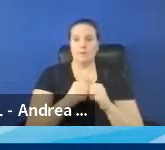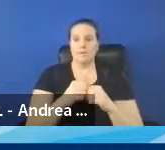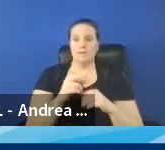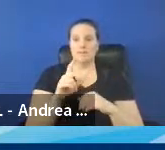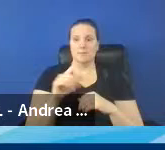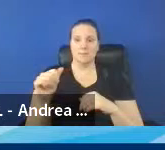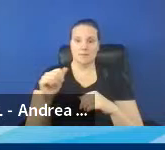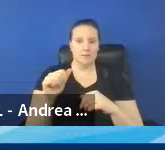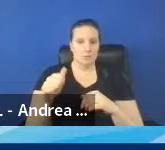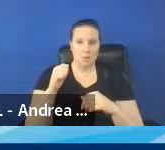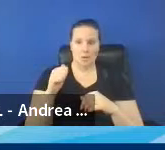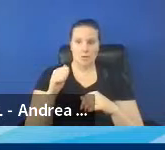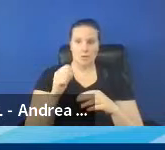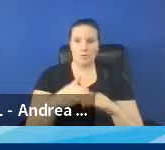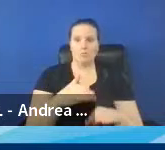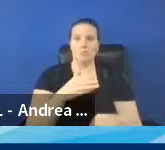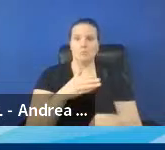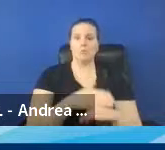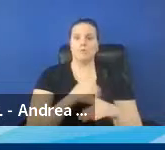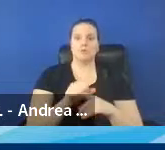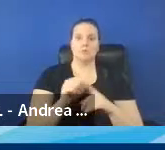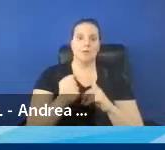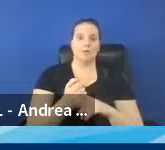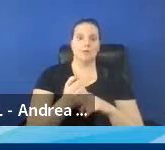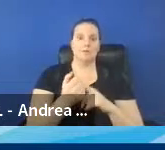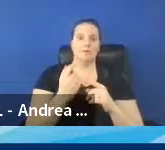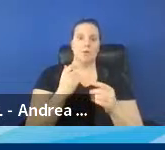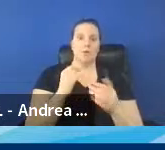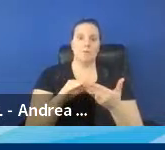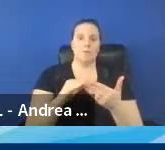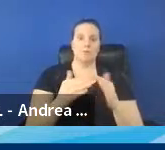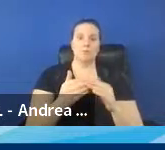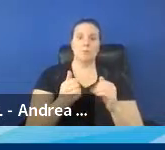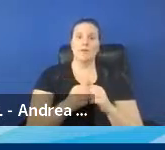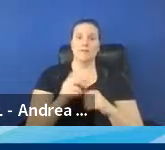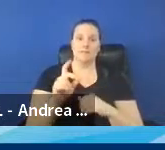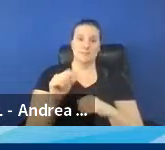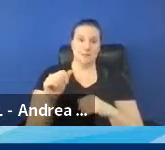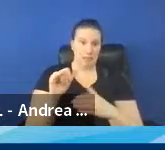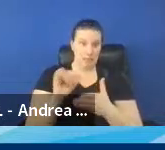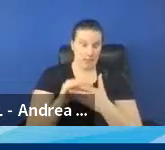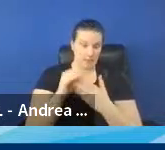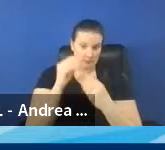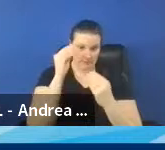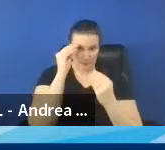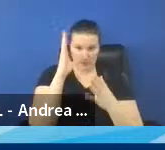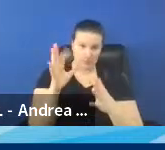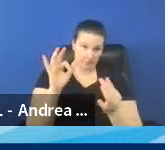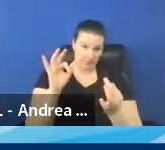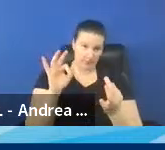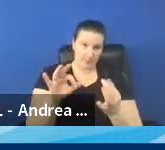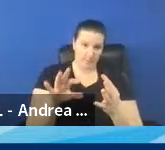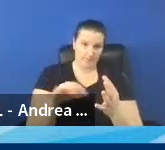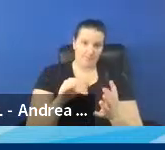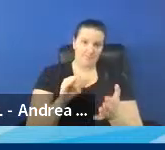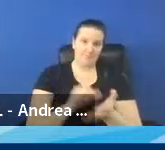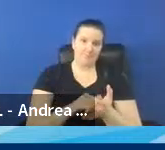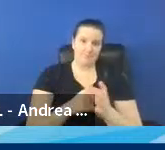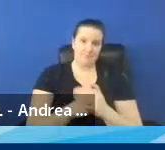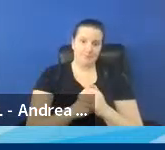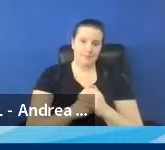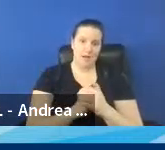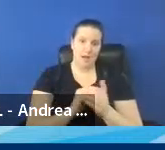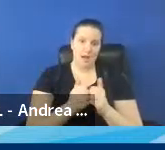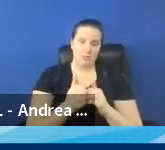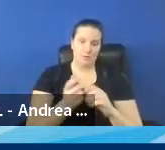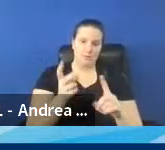not improve the situation for communities with disabilities. With that information feedback in hand about how do